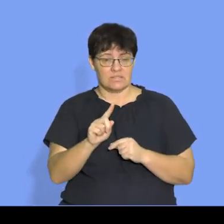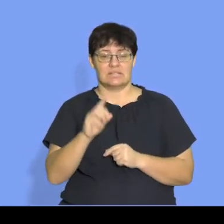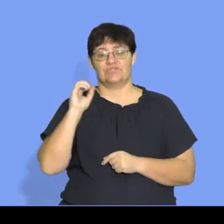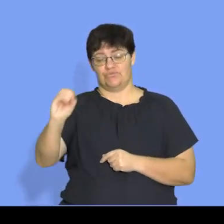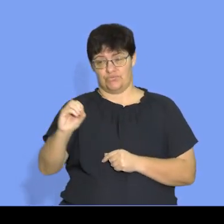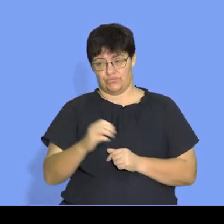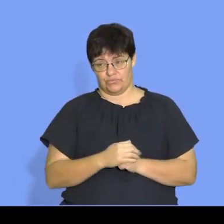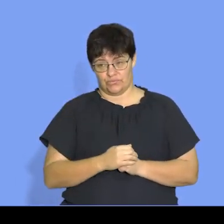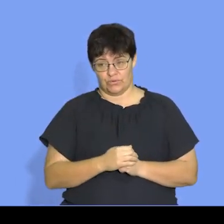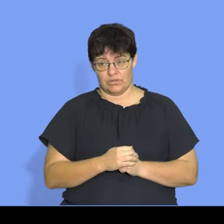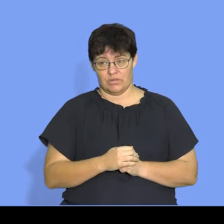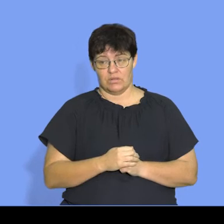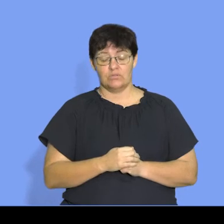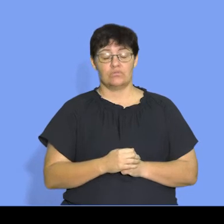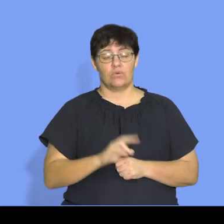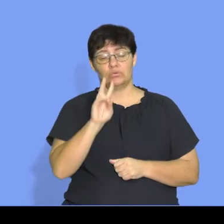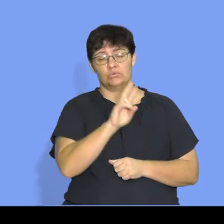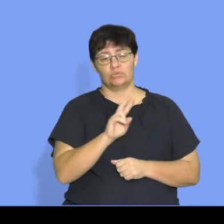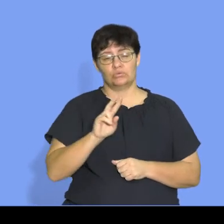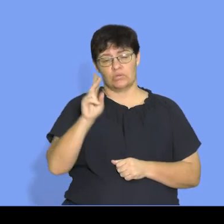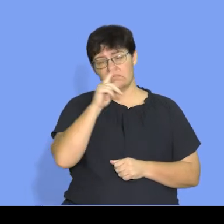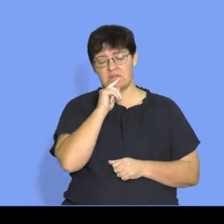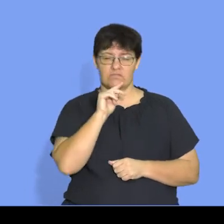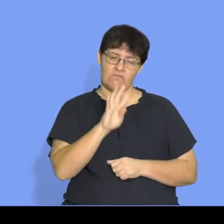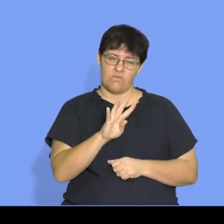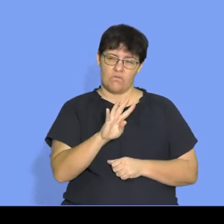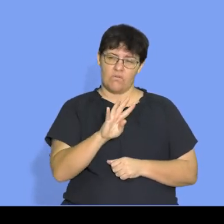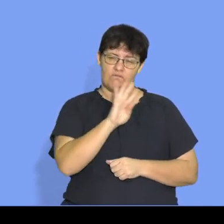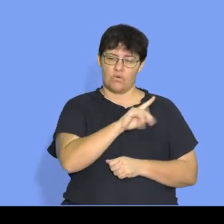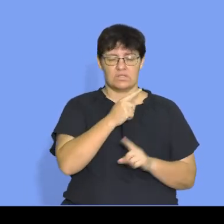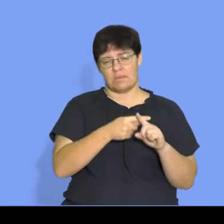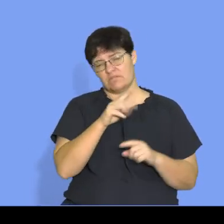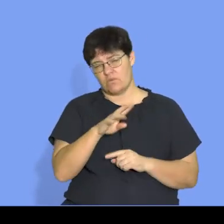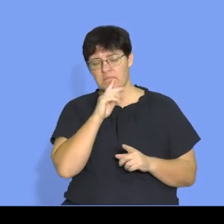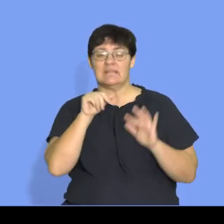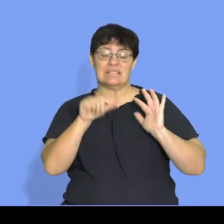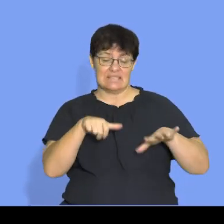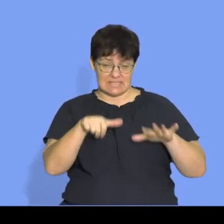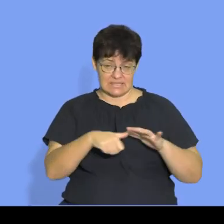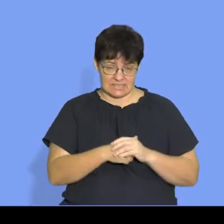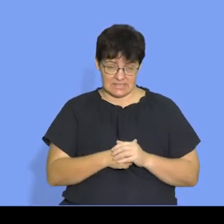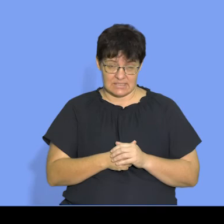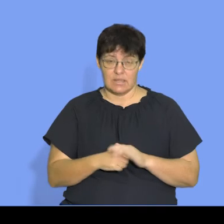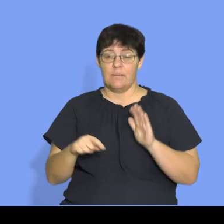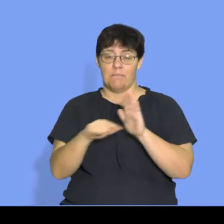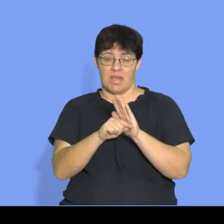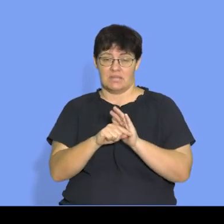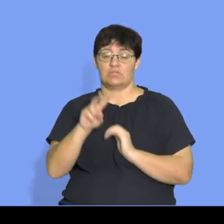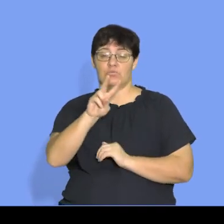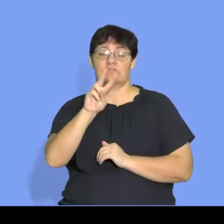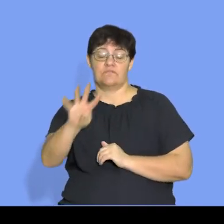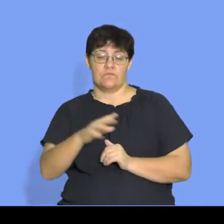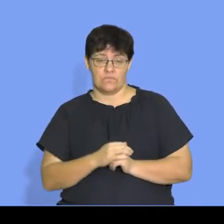solution. And then 2 squared is 4 by 4. That becomes 16 minus